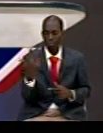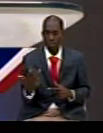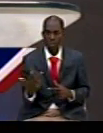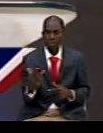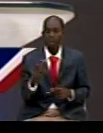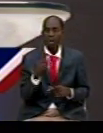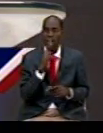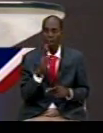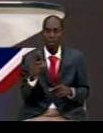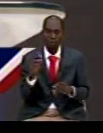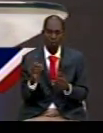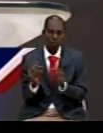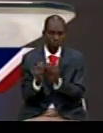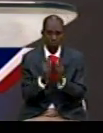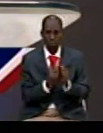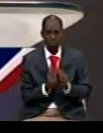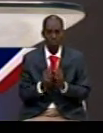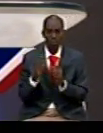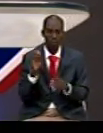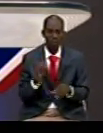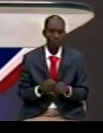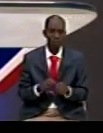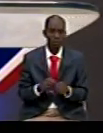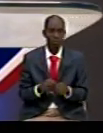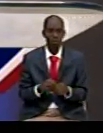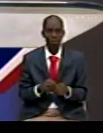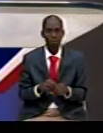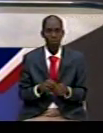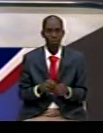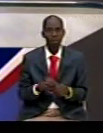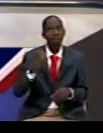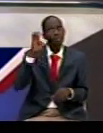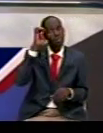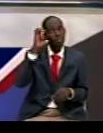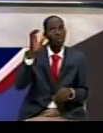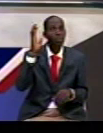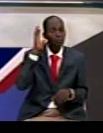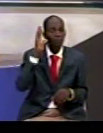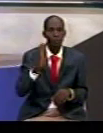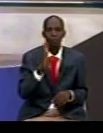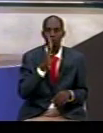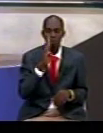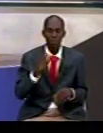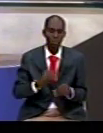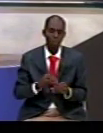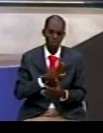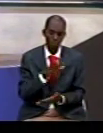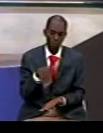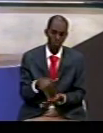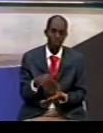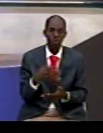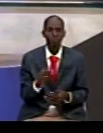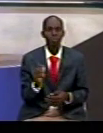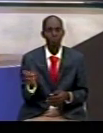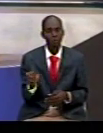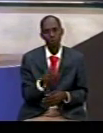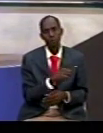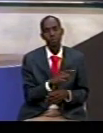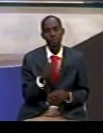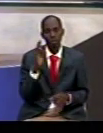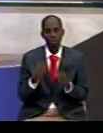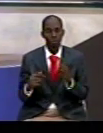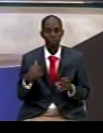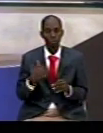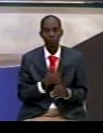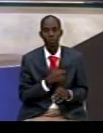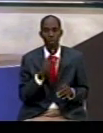are gathered together, he will be in the midst of them, if we're